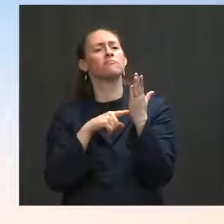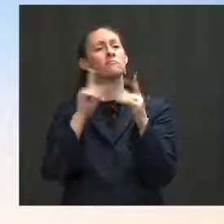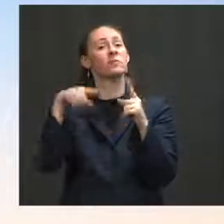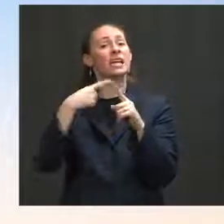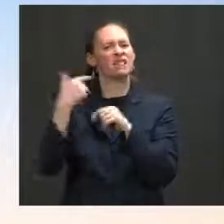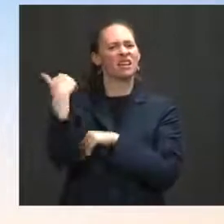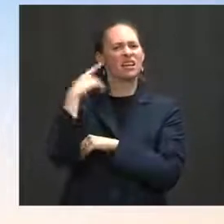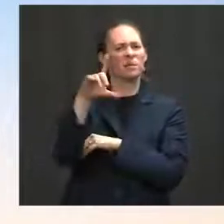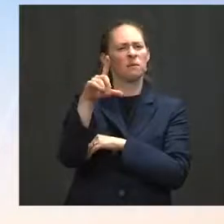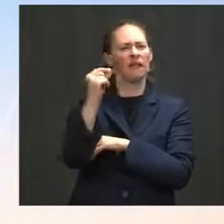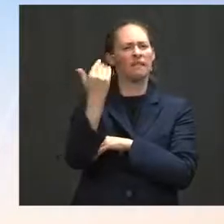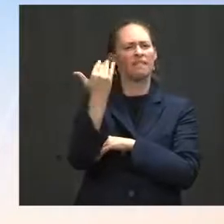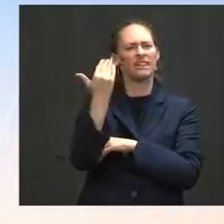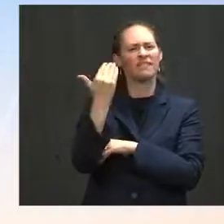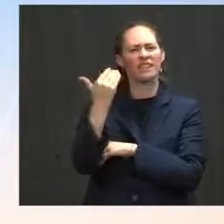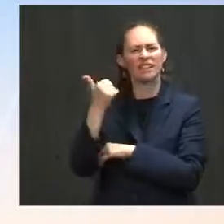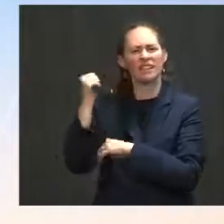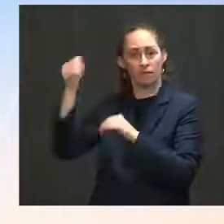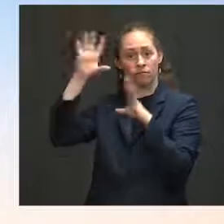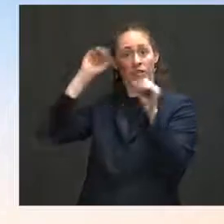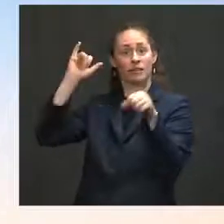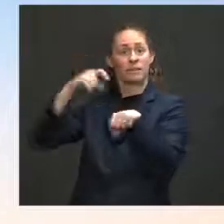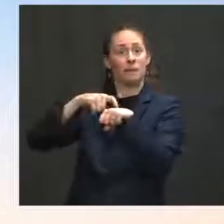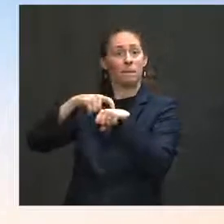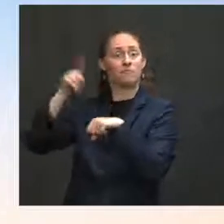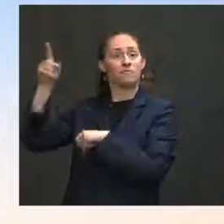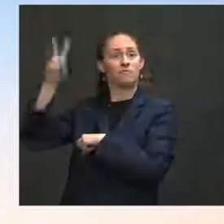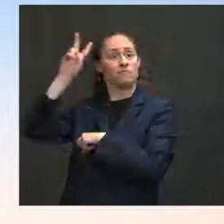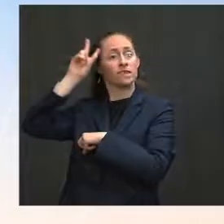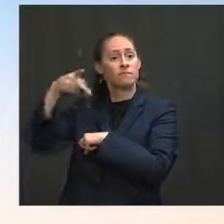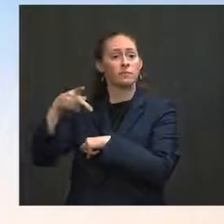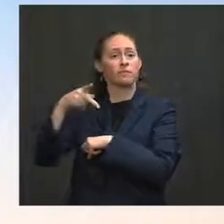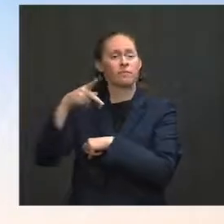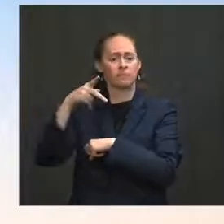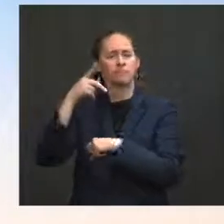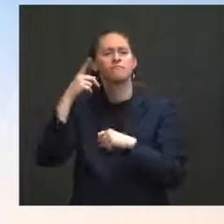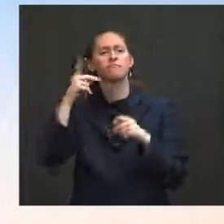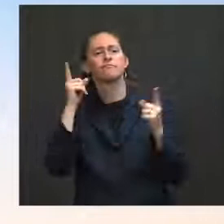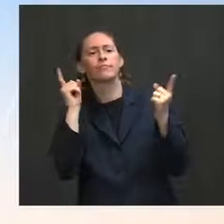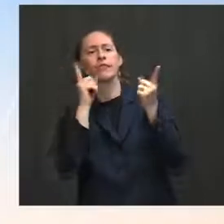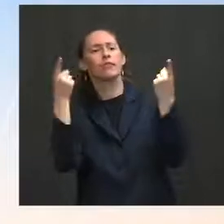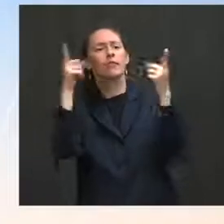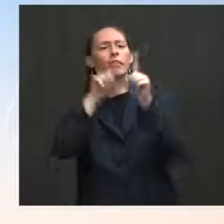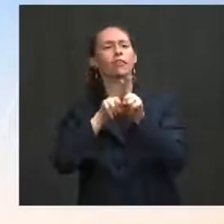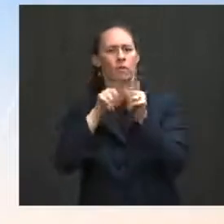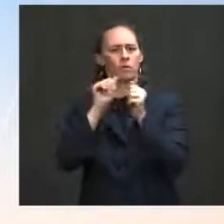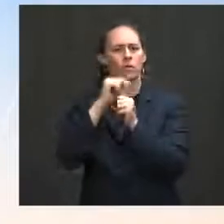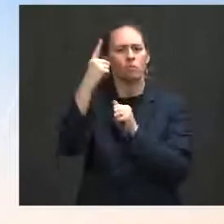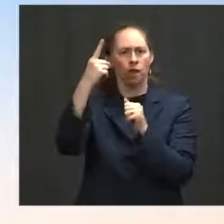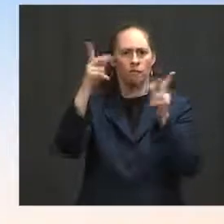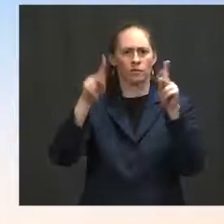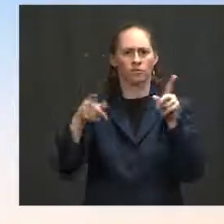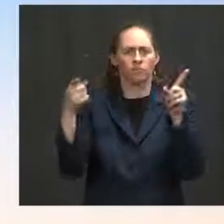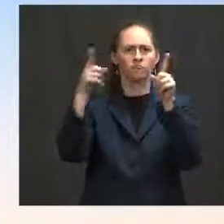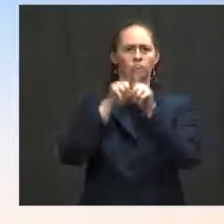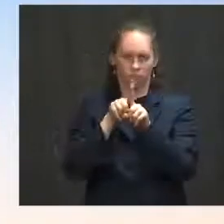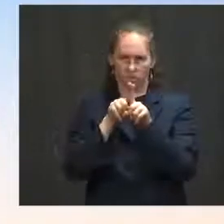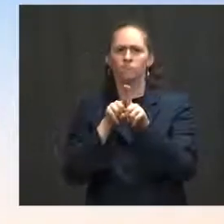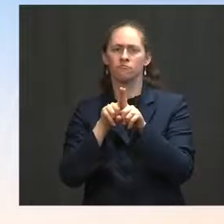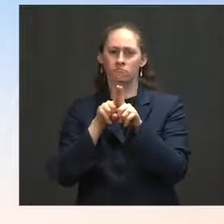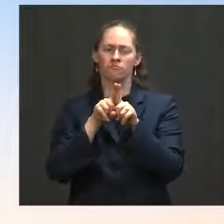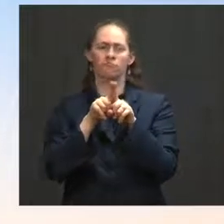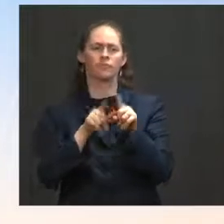as vice president, met at Cafe Milano with his son's Ukrainian, Russian, and Kazakhstani business associates one day before a Burisma